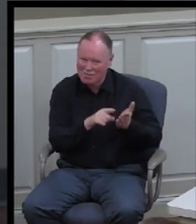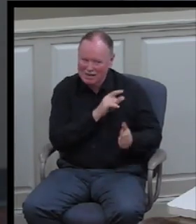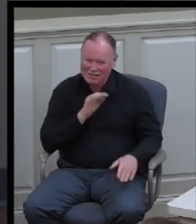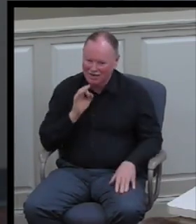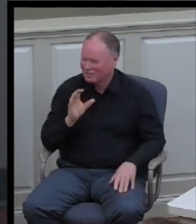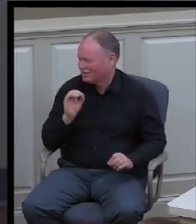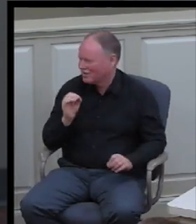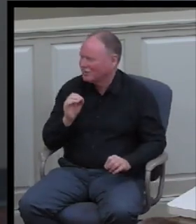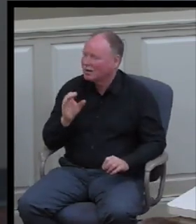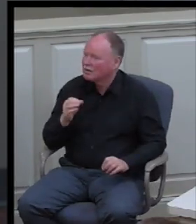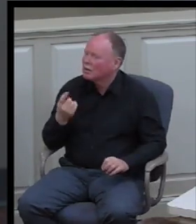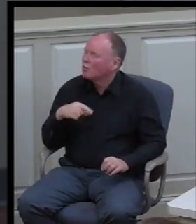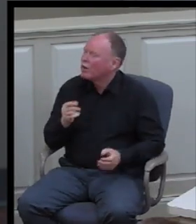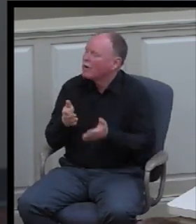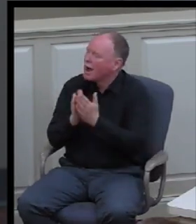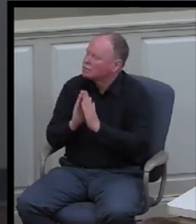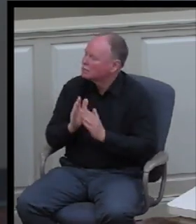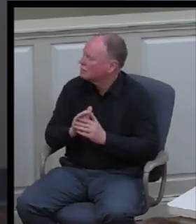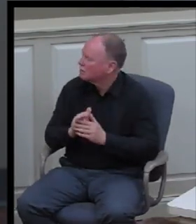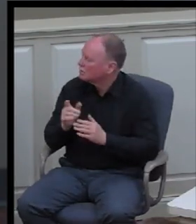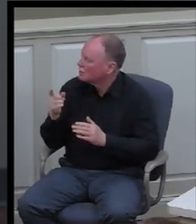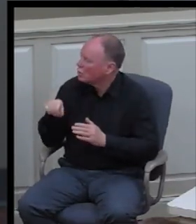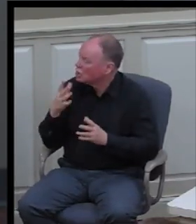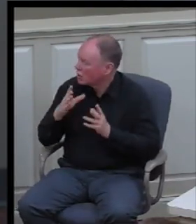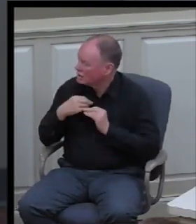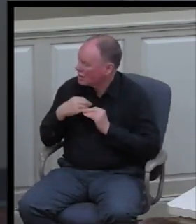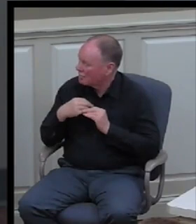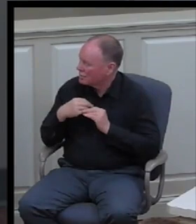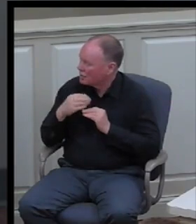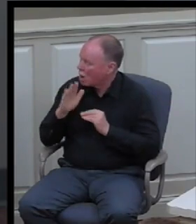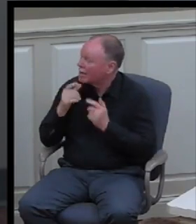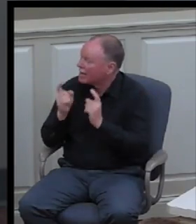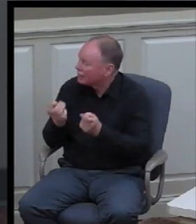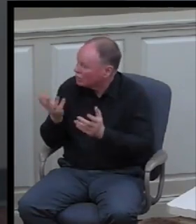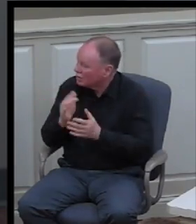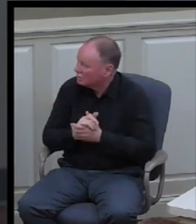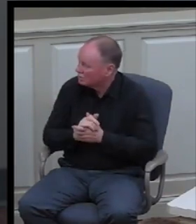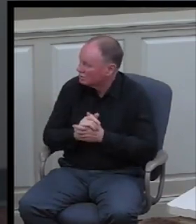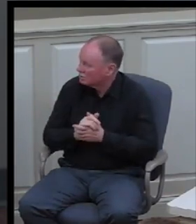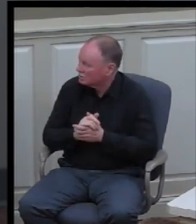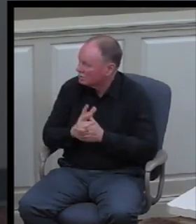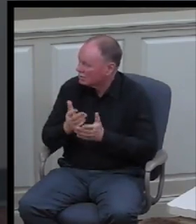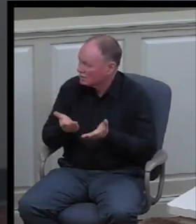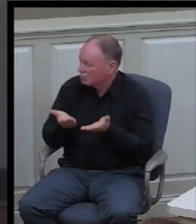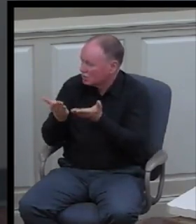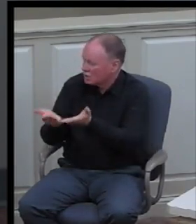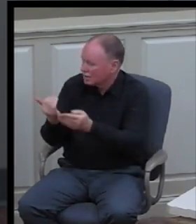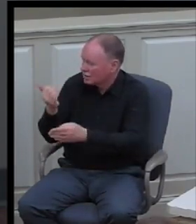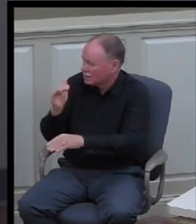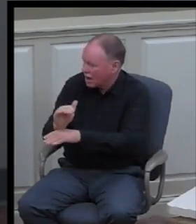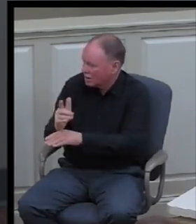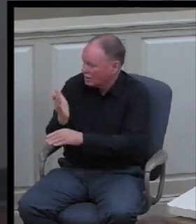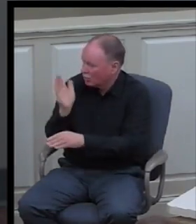I guess what we'd like to know is, y'all are gonna accept our gift that's presented tonight.